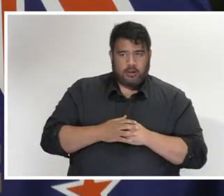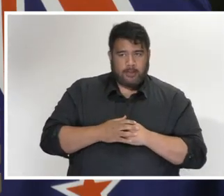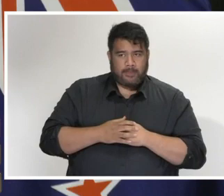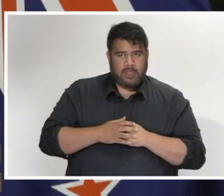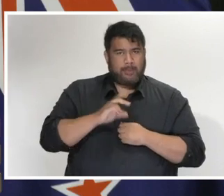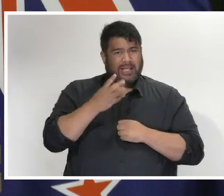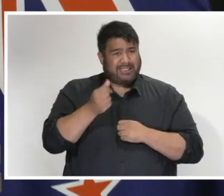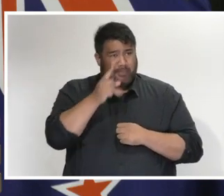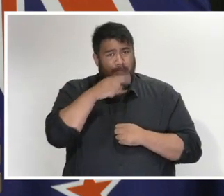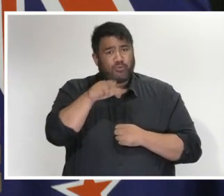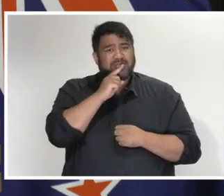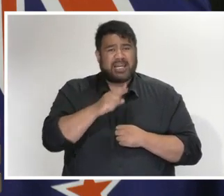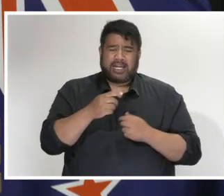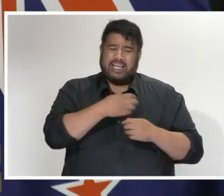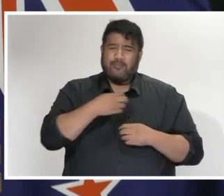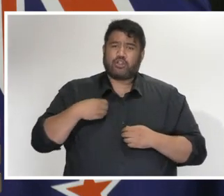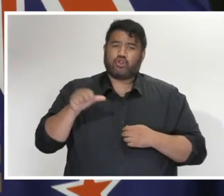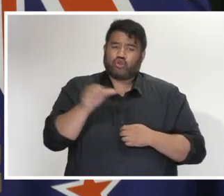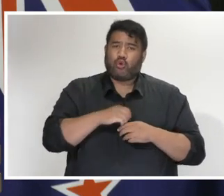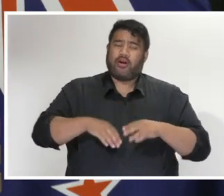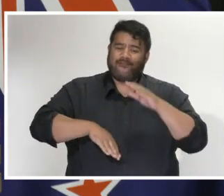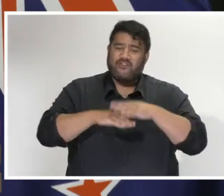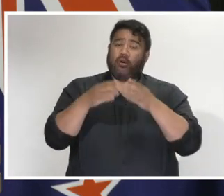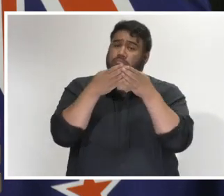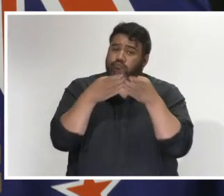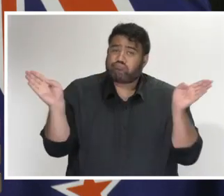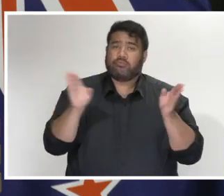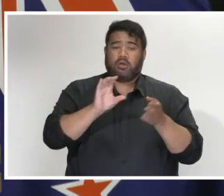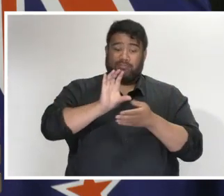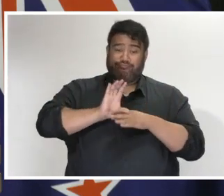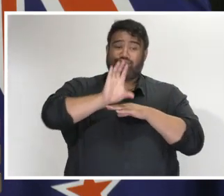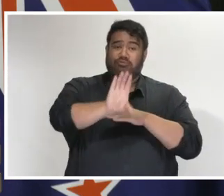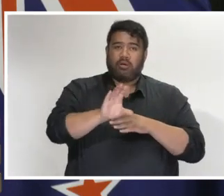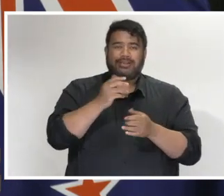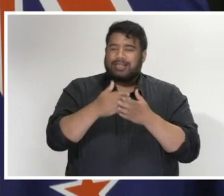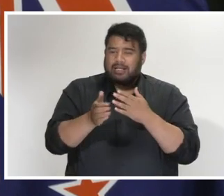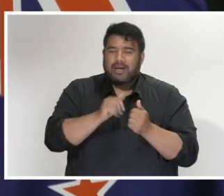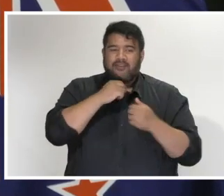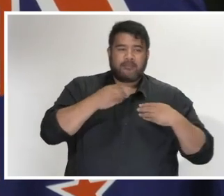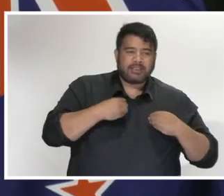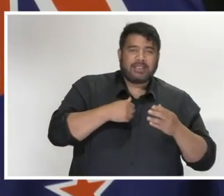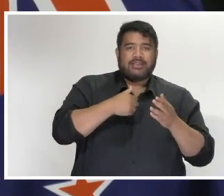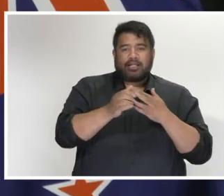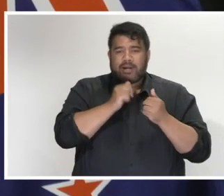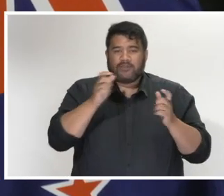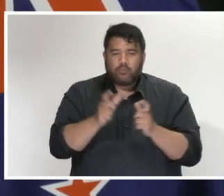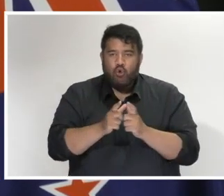or whether it's wage subsidies, and that they should just provide a blanket sort of a cash injection like Australia is doing. Well,